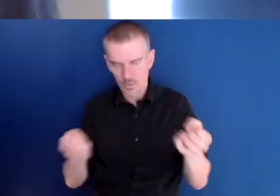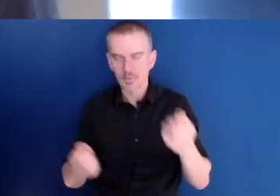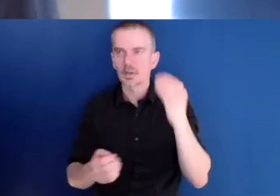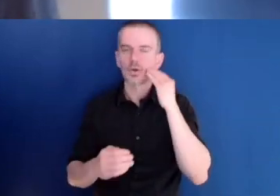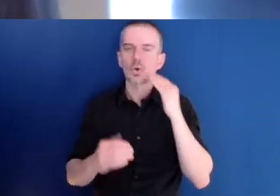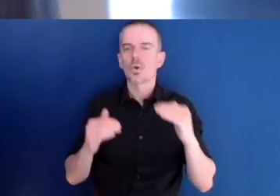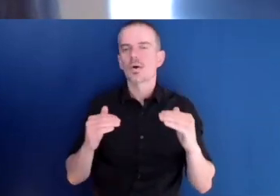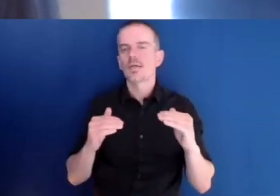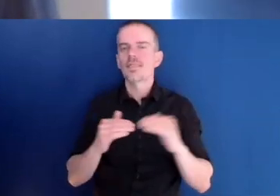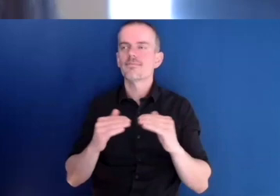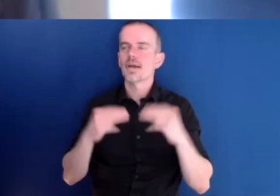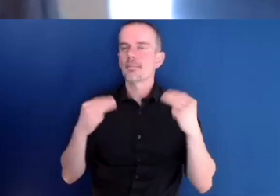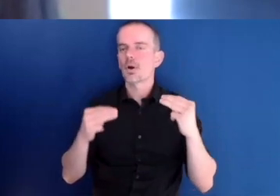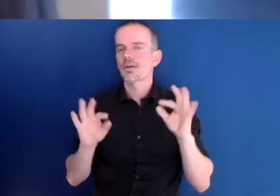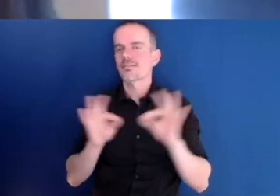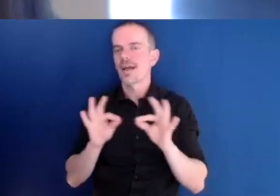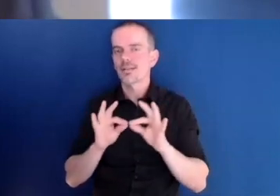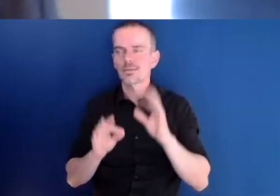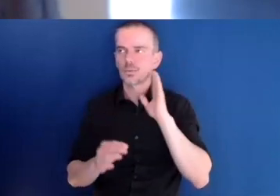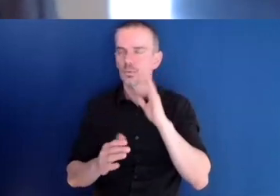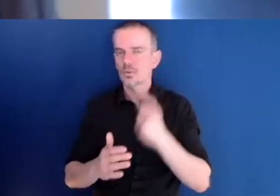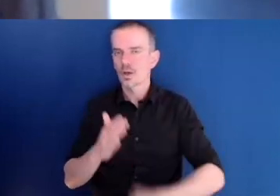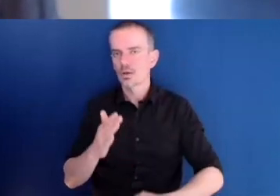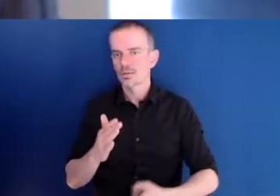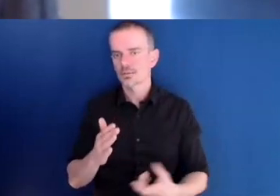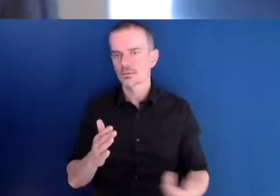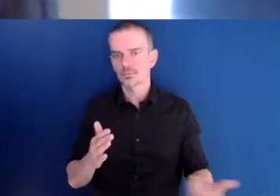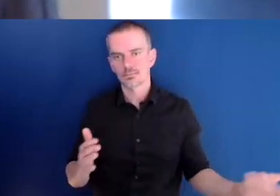of that, and it's going to cost,